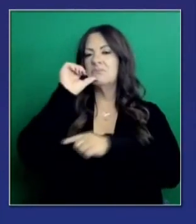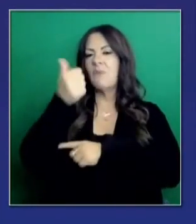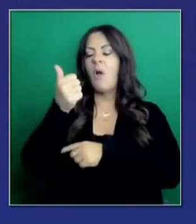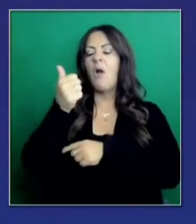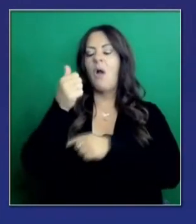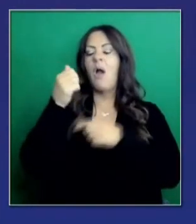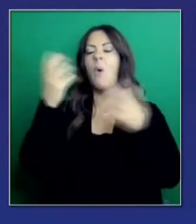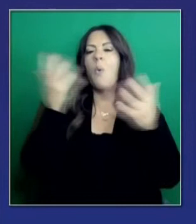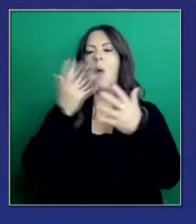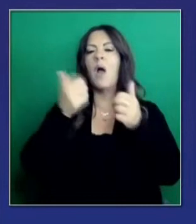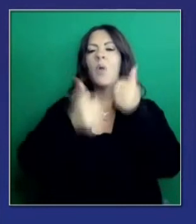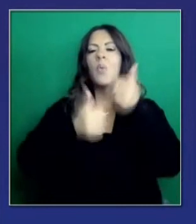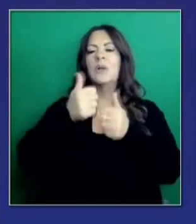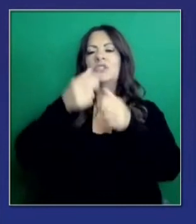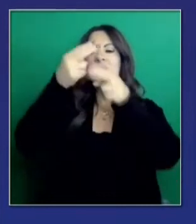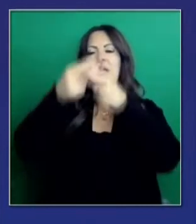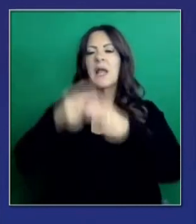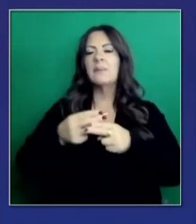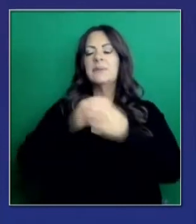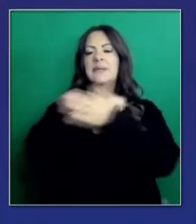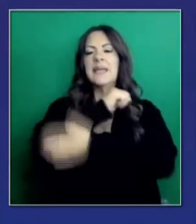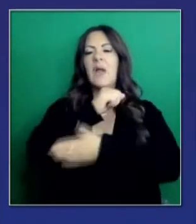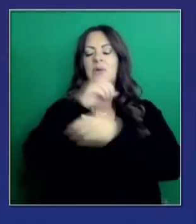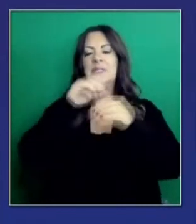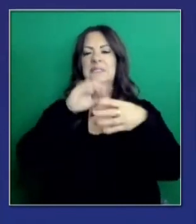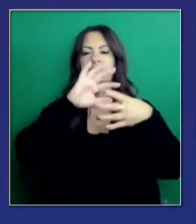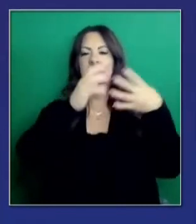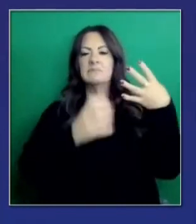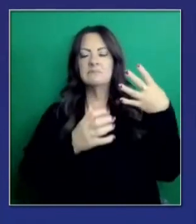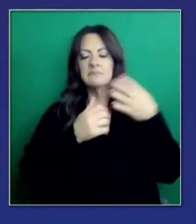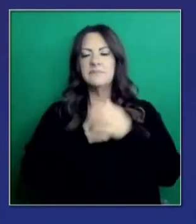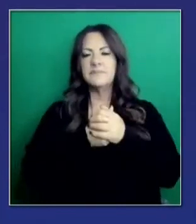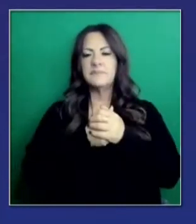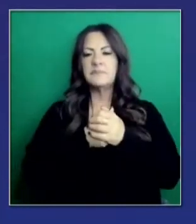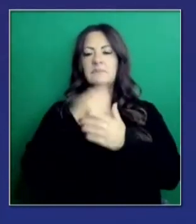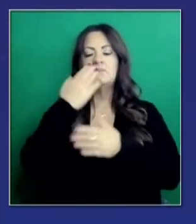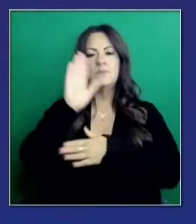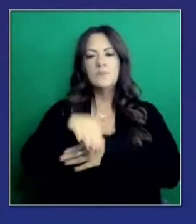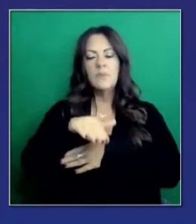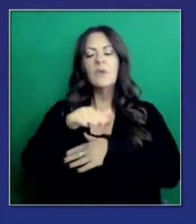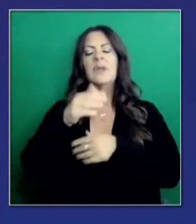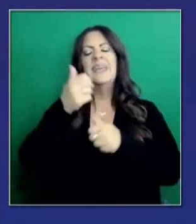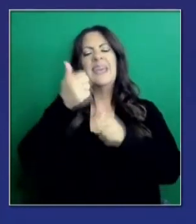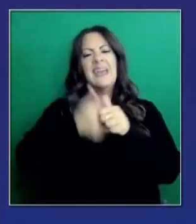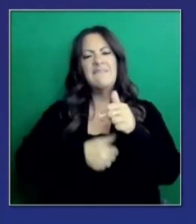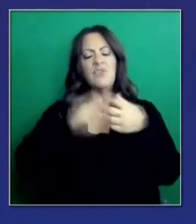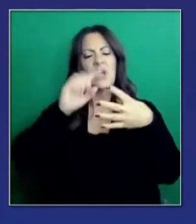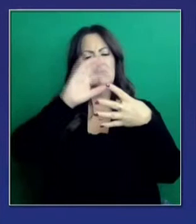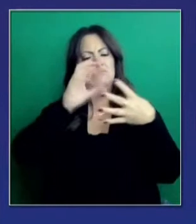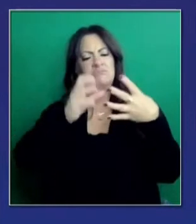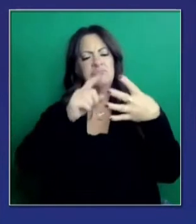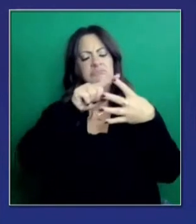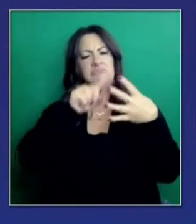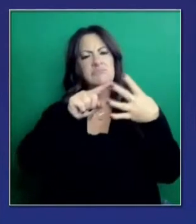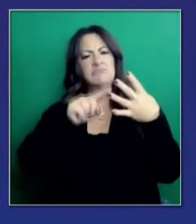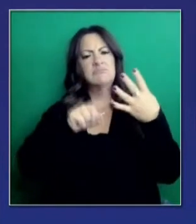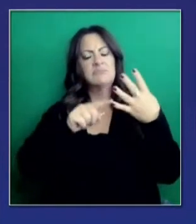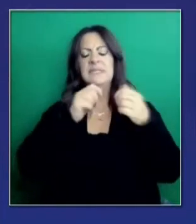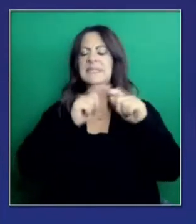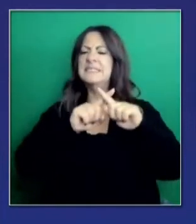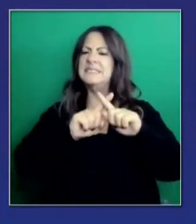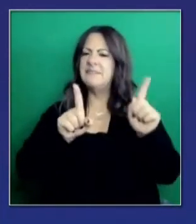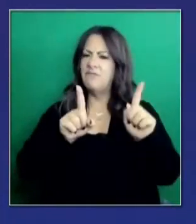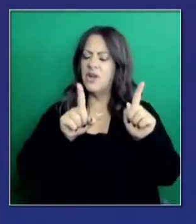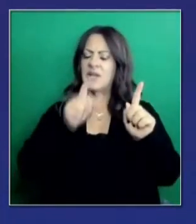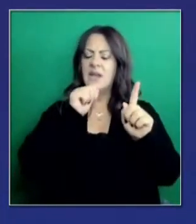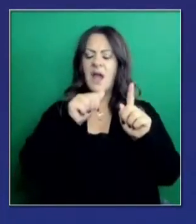the current status and all the commensurate requirements, modifications, and restrictions that are part of each